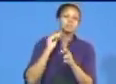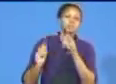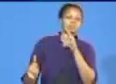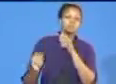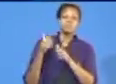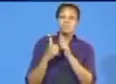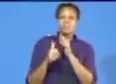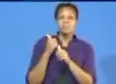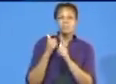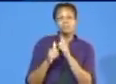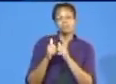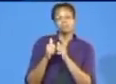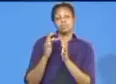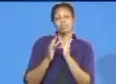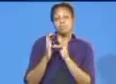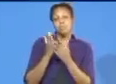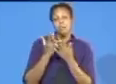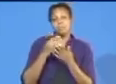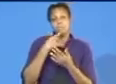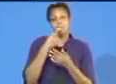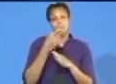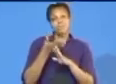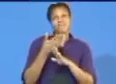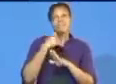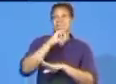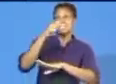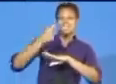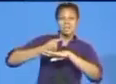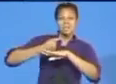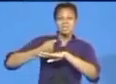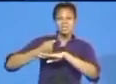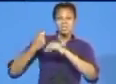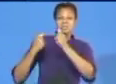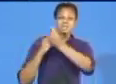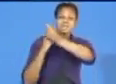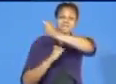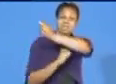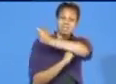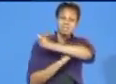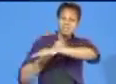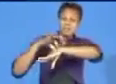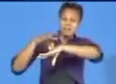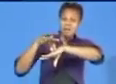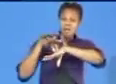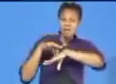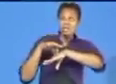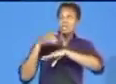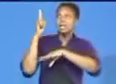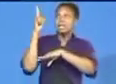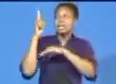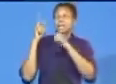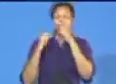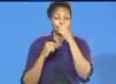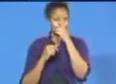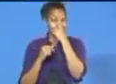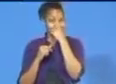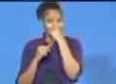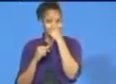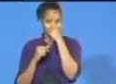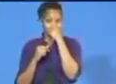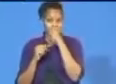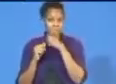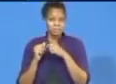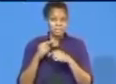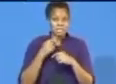the Bible said before he laid the foundation of the earth, He ordained that we should